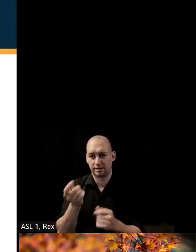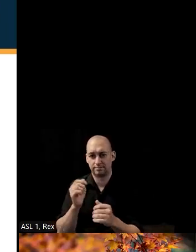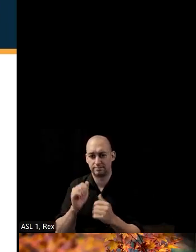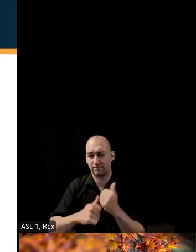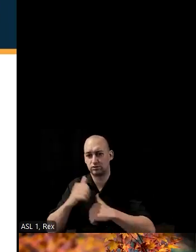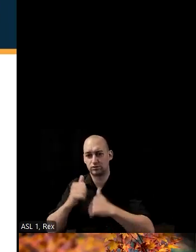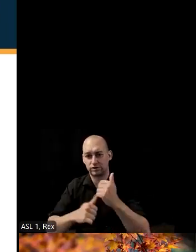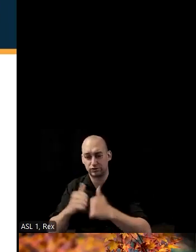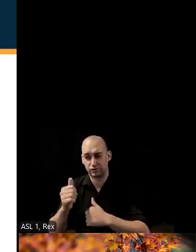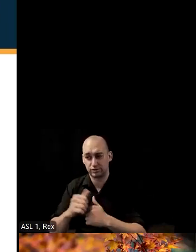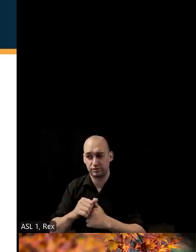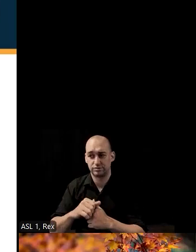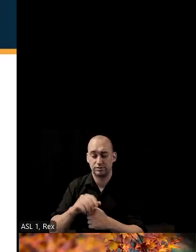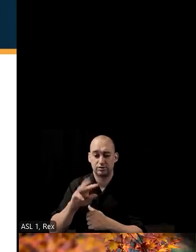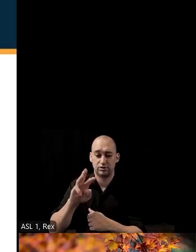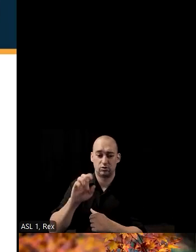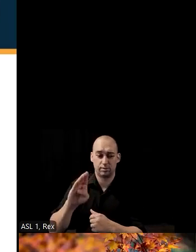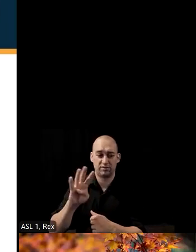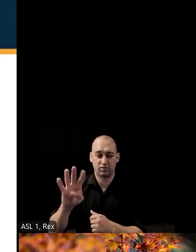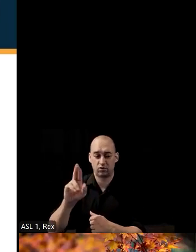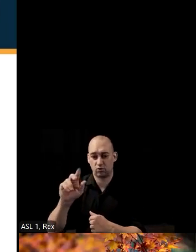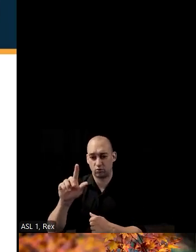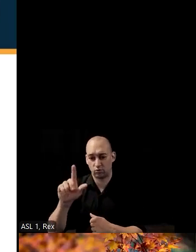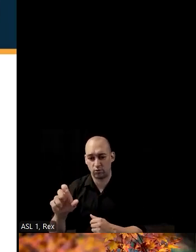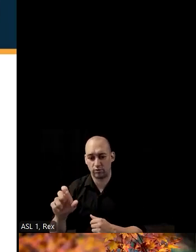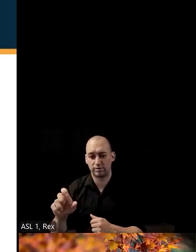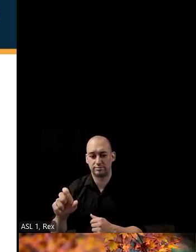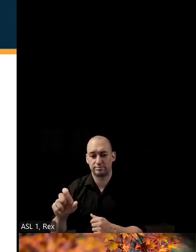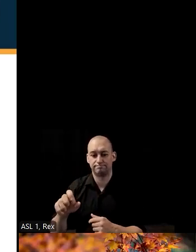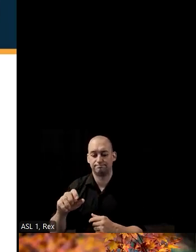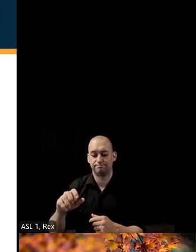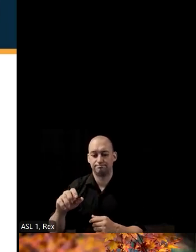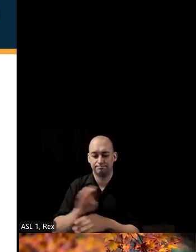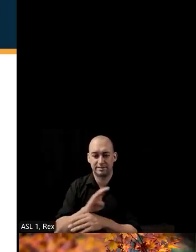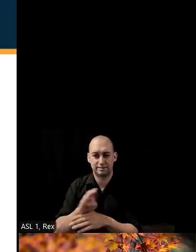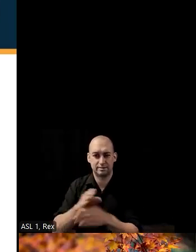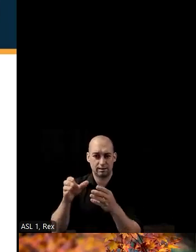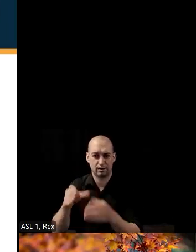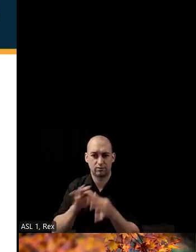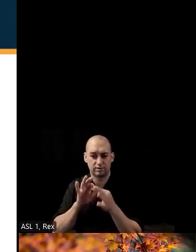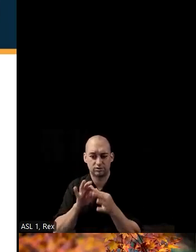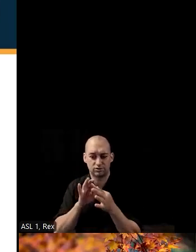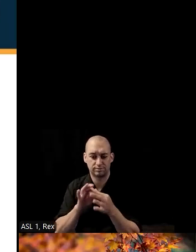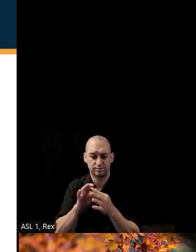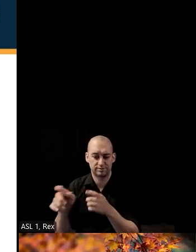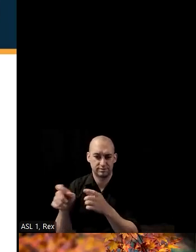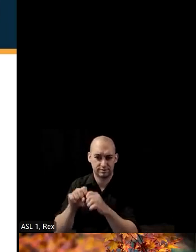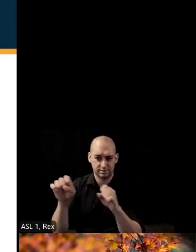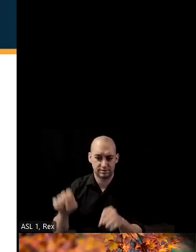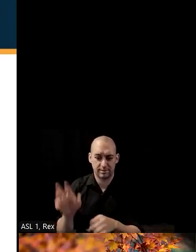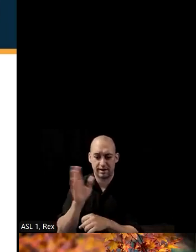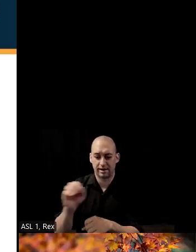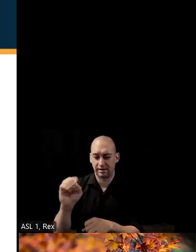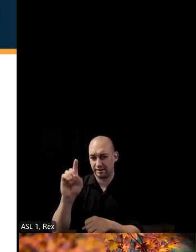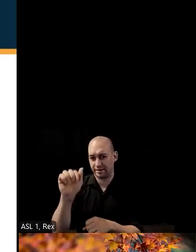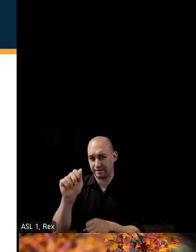web portal, a contact solution, an enterprise client relationship management system, and a data repository where we could do a lot of